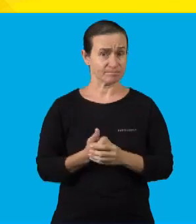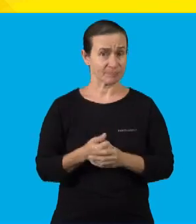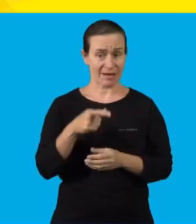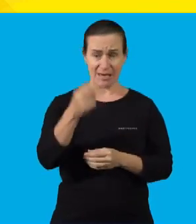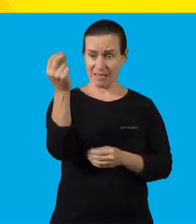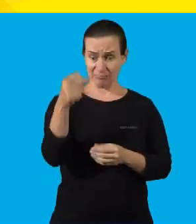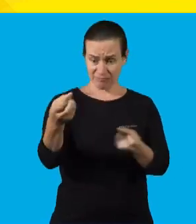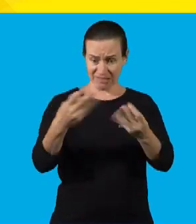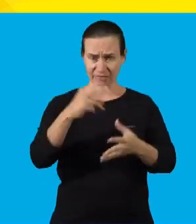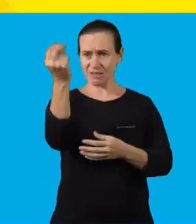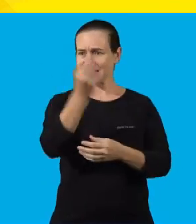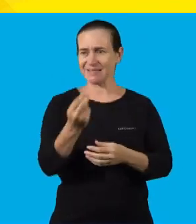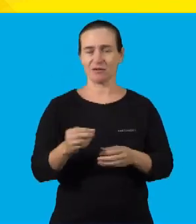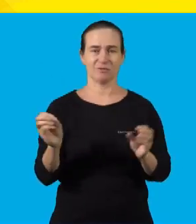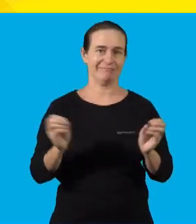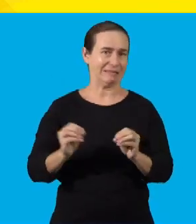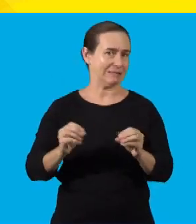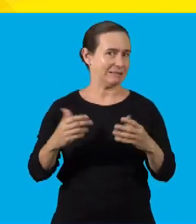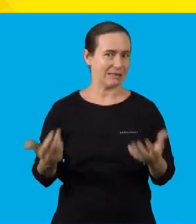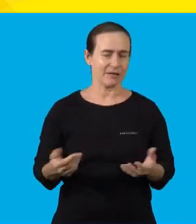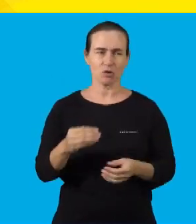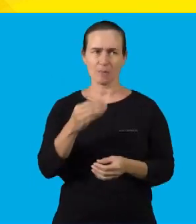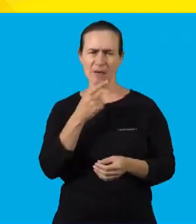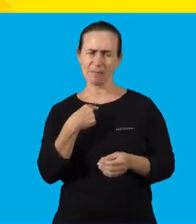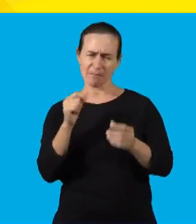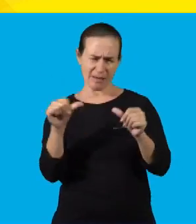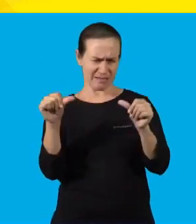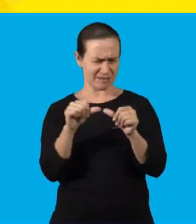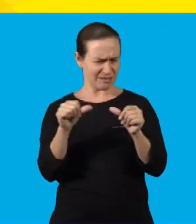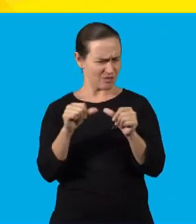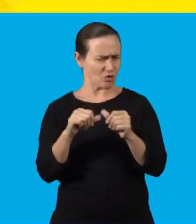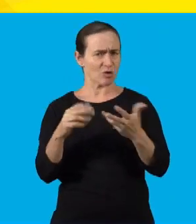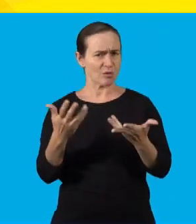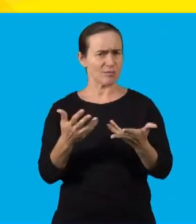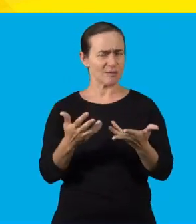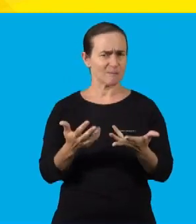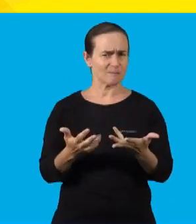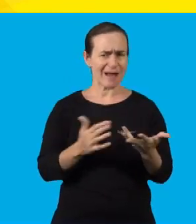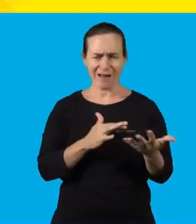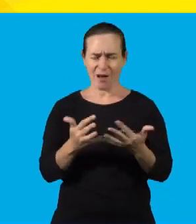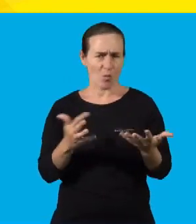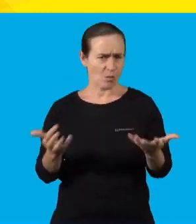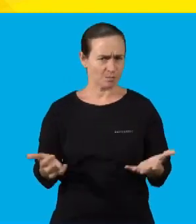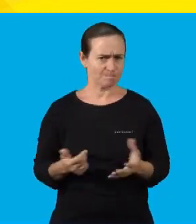provided. So all we needed, or all we had to determine from our given equation is